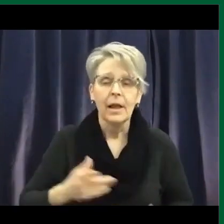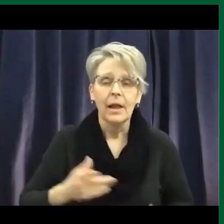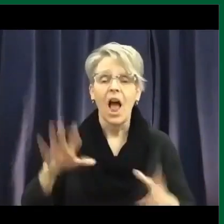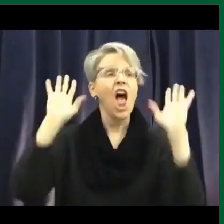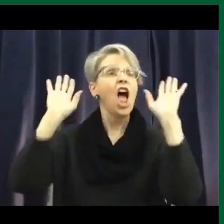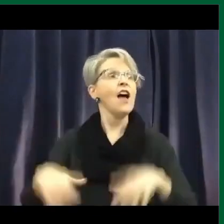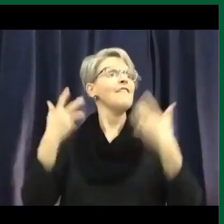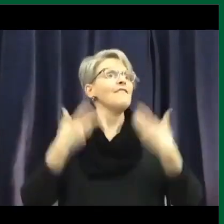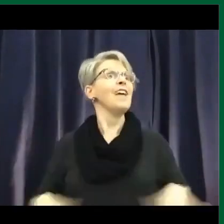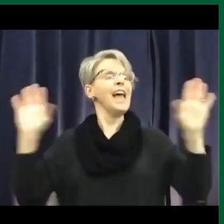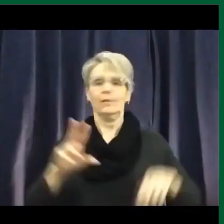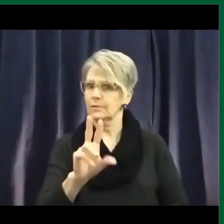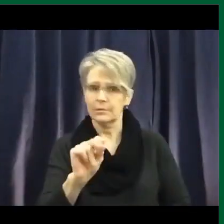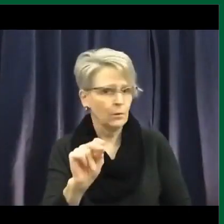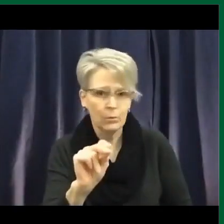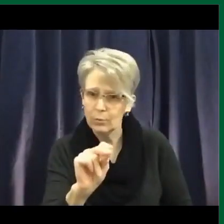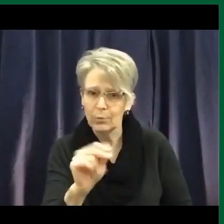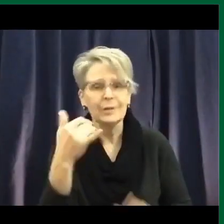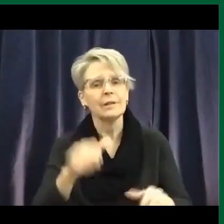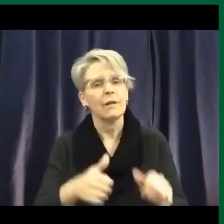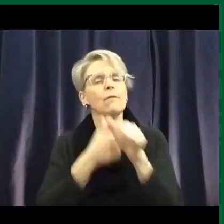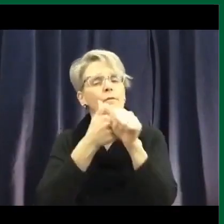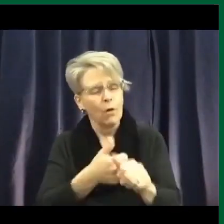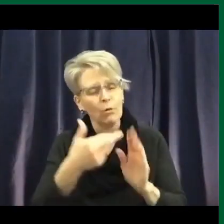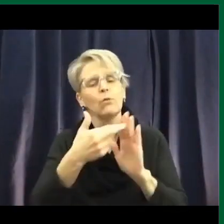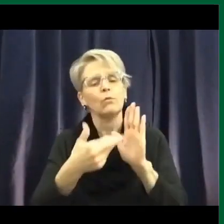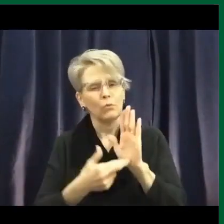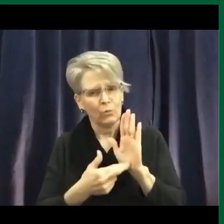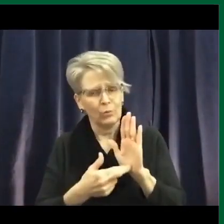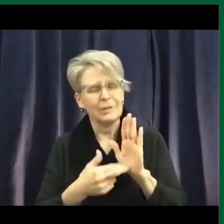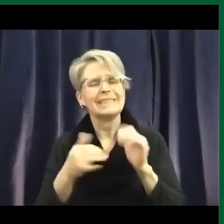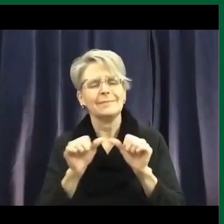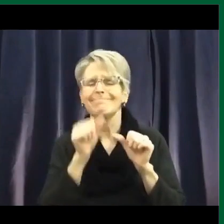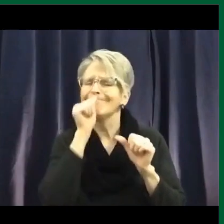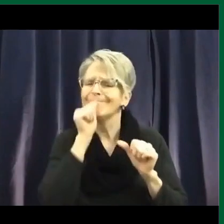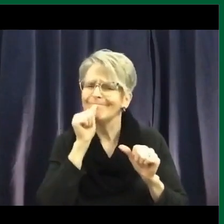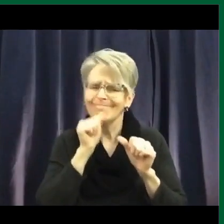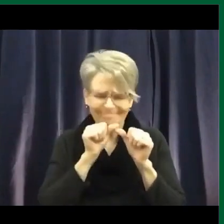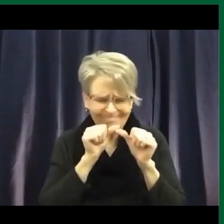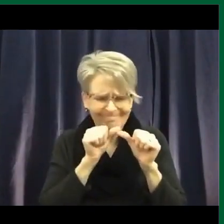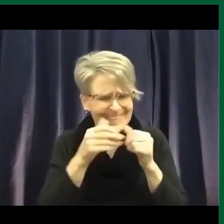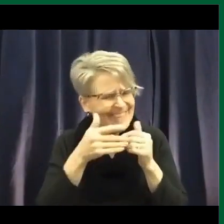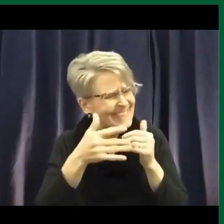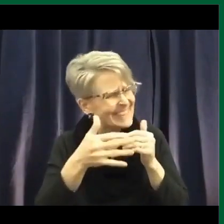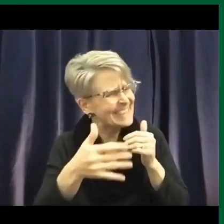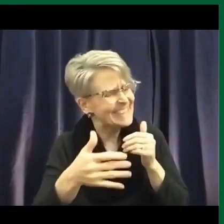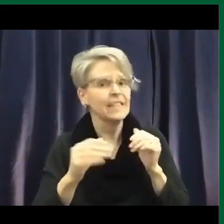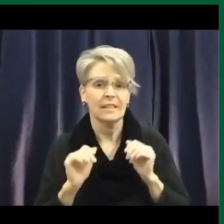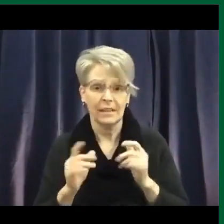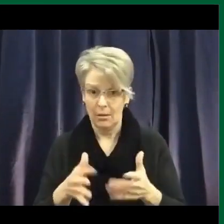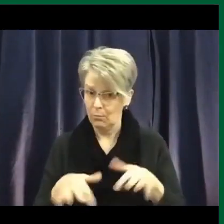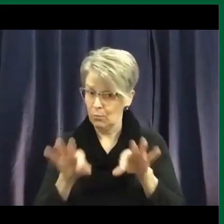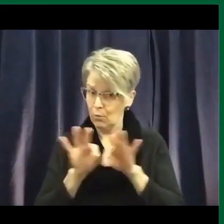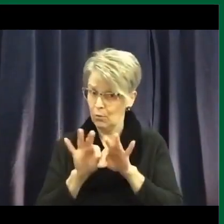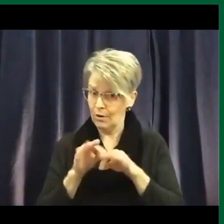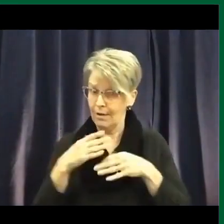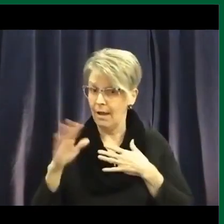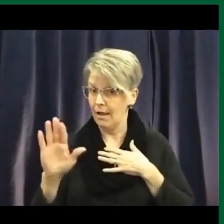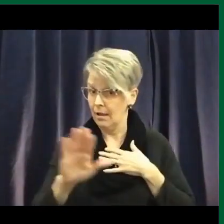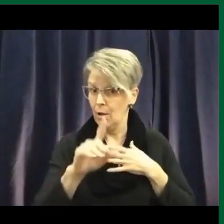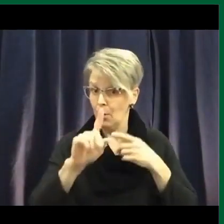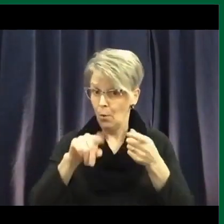Keep following all of the public health orders and the guidelines for just a little while longer. And most importantly, I ask you, when it's your